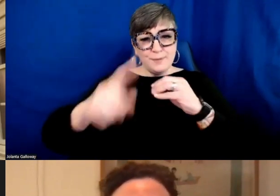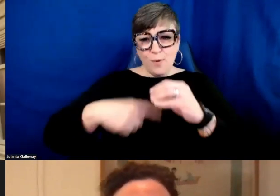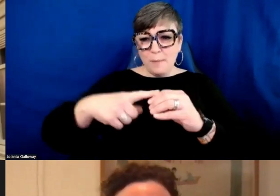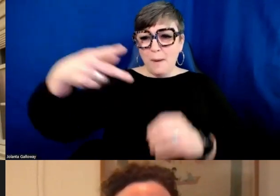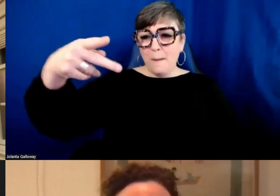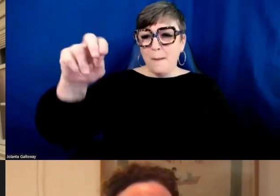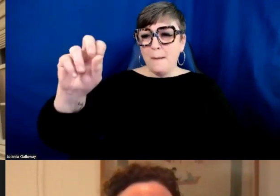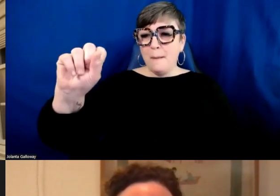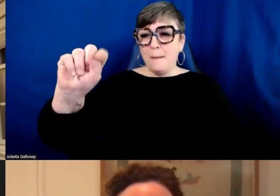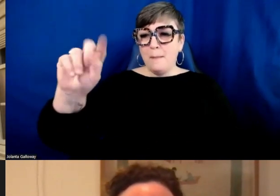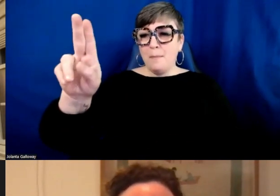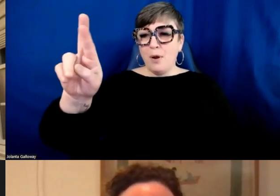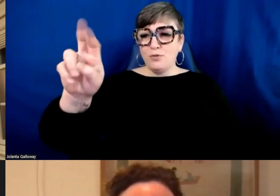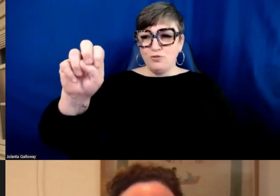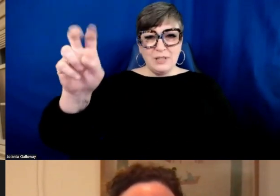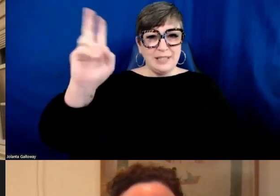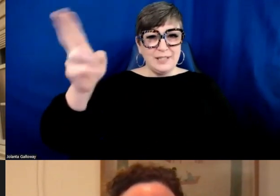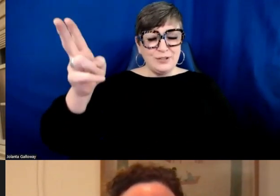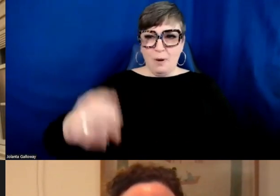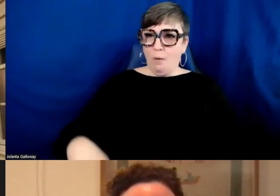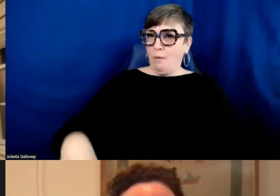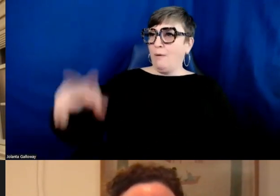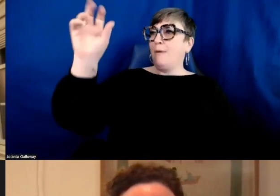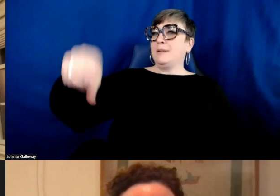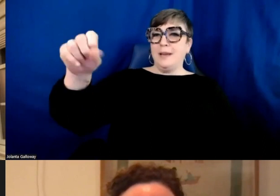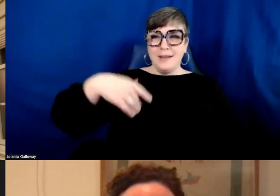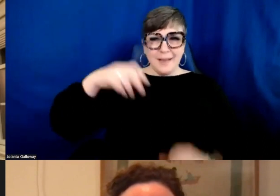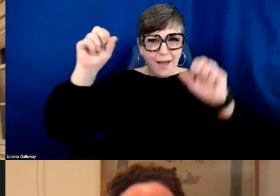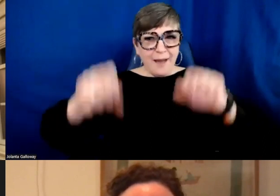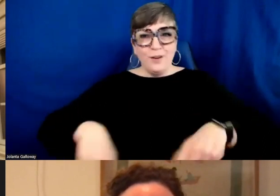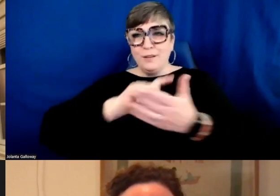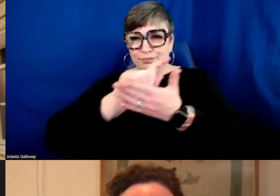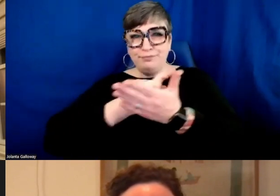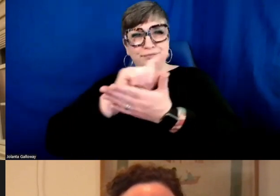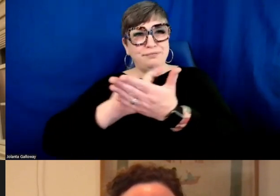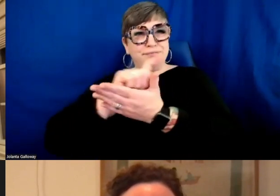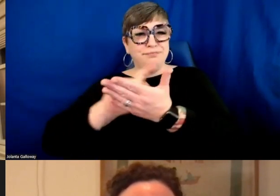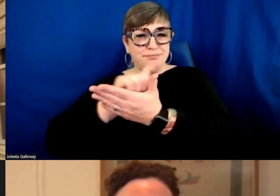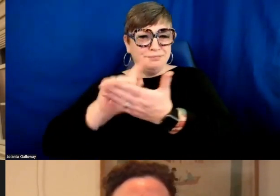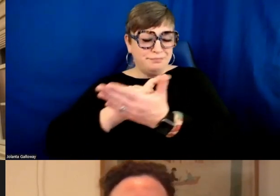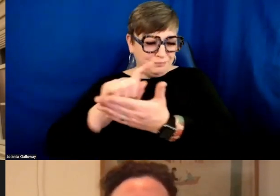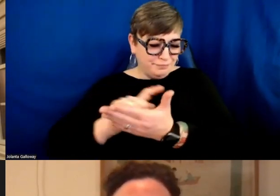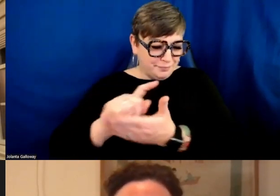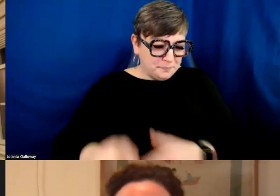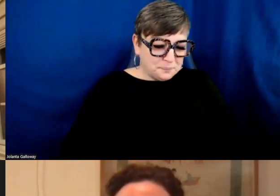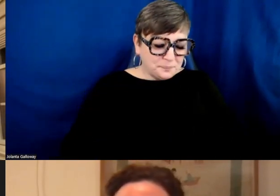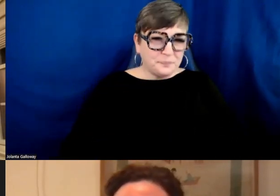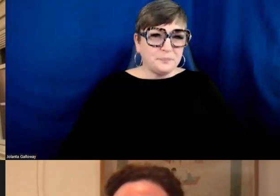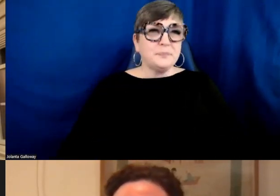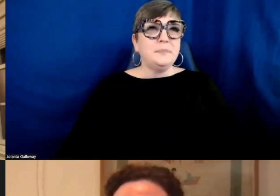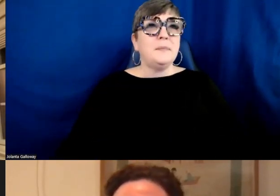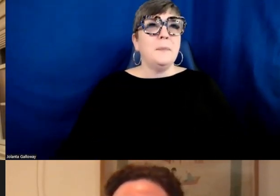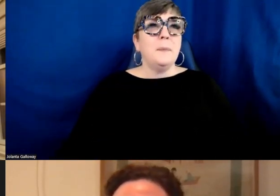Yeah, sure. I mean, I could spend hours talking about posture history. Um, the brief of it is